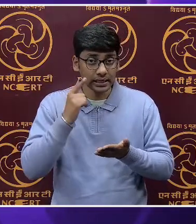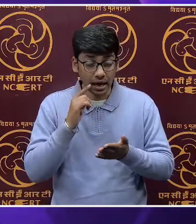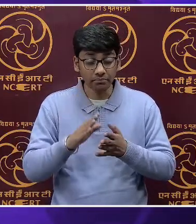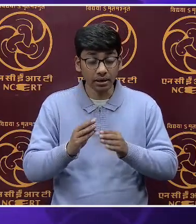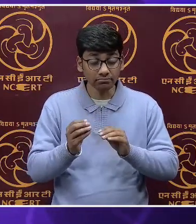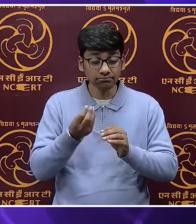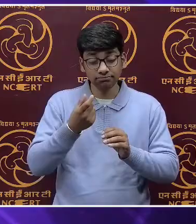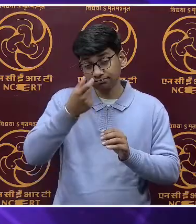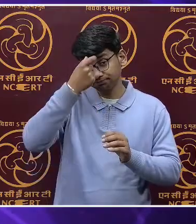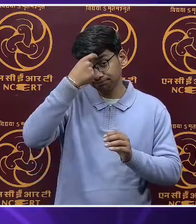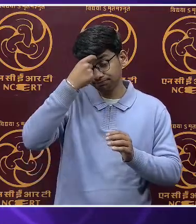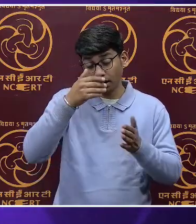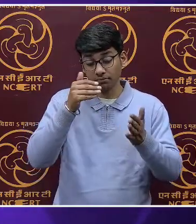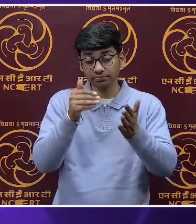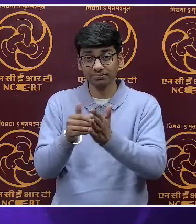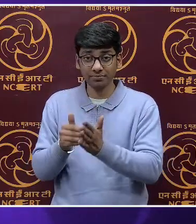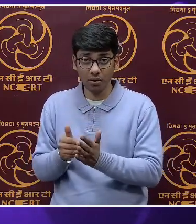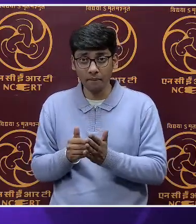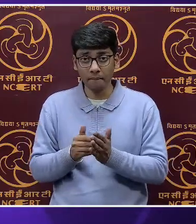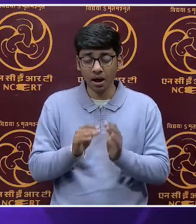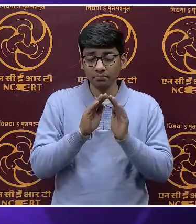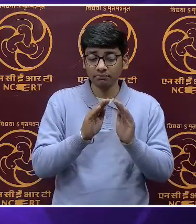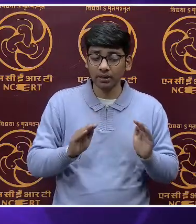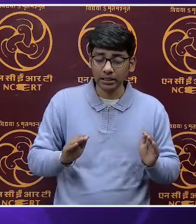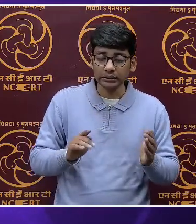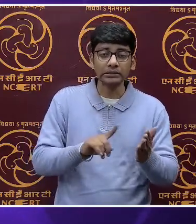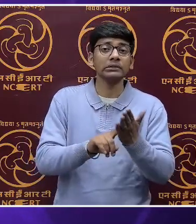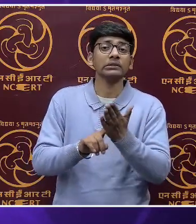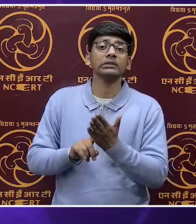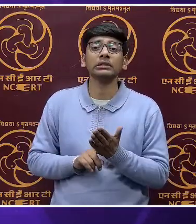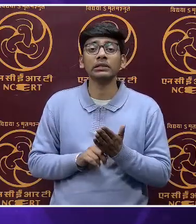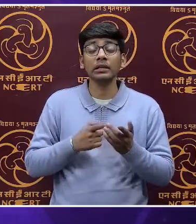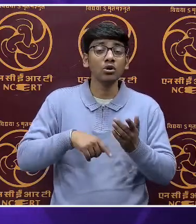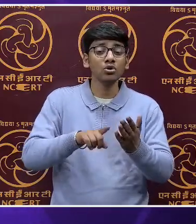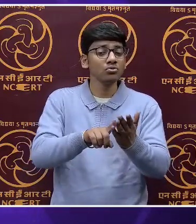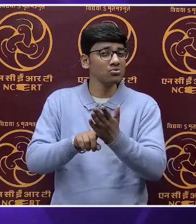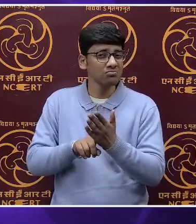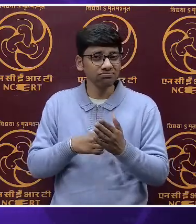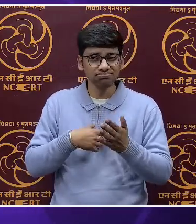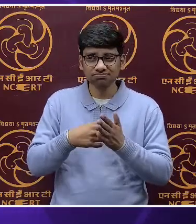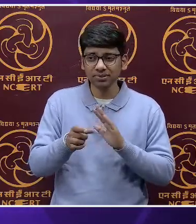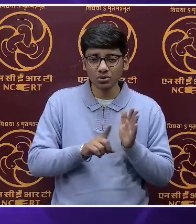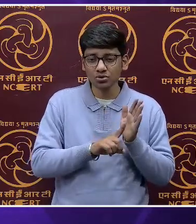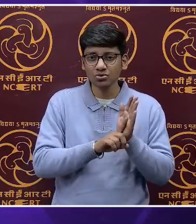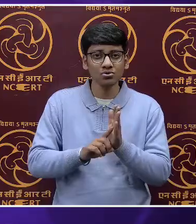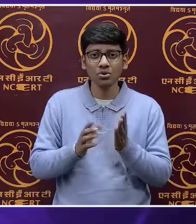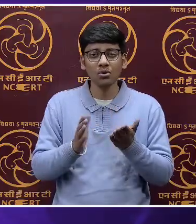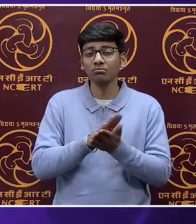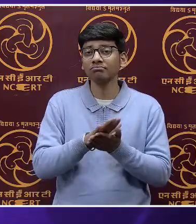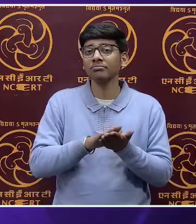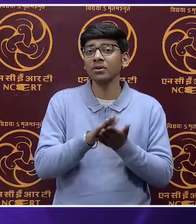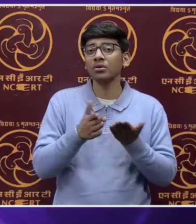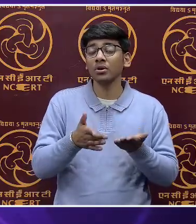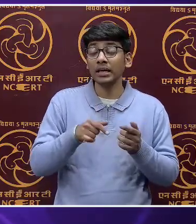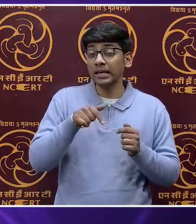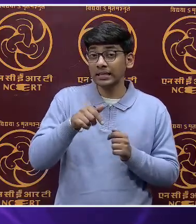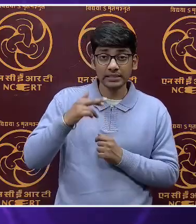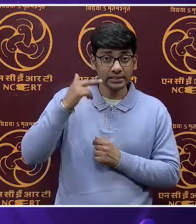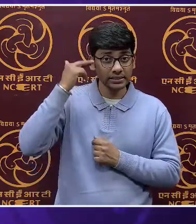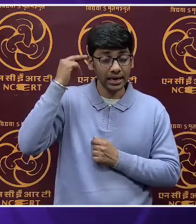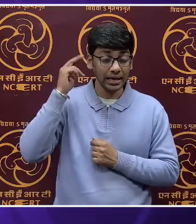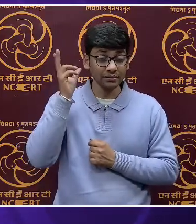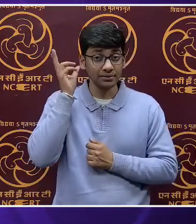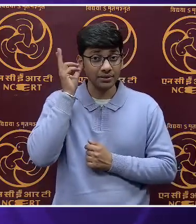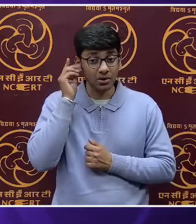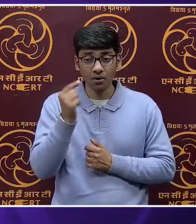more issues, many other issues our children are suffering with, and they do not disclose it to anybody. So give a listening ear,